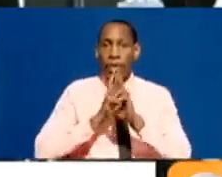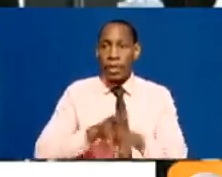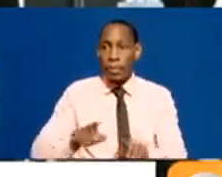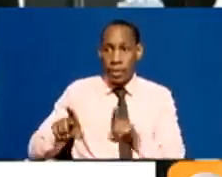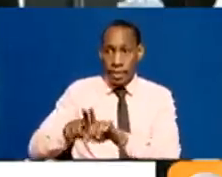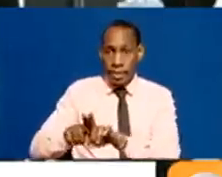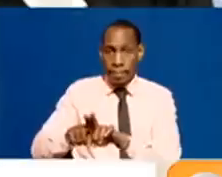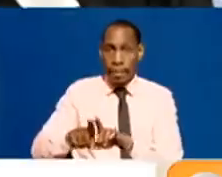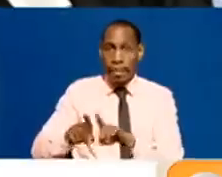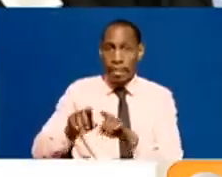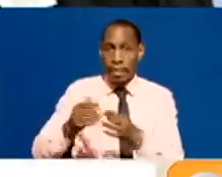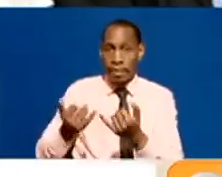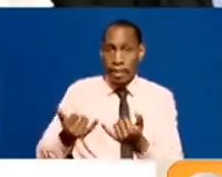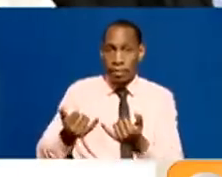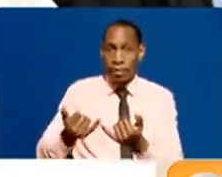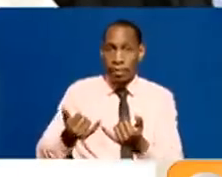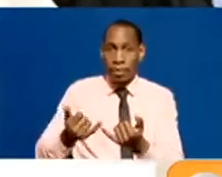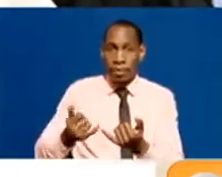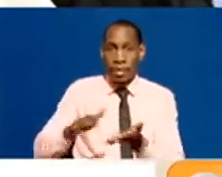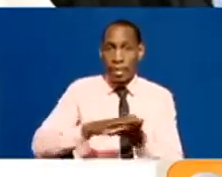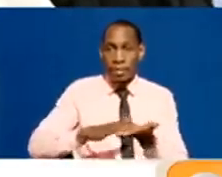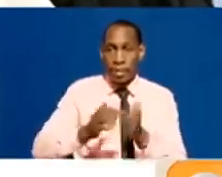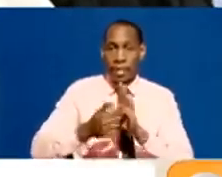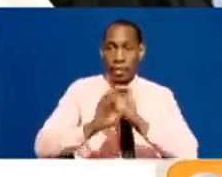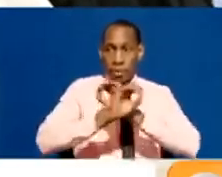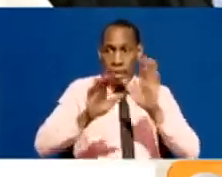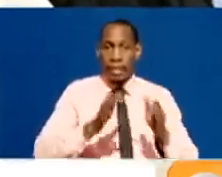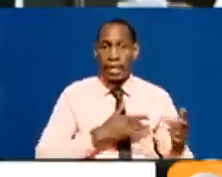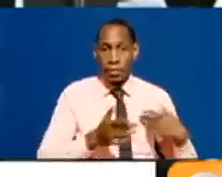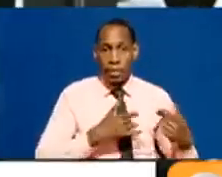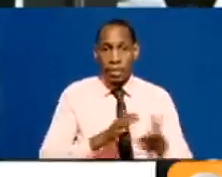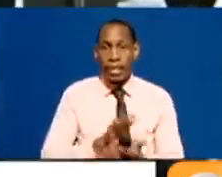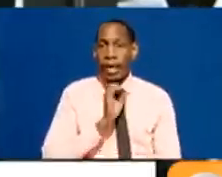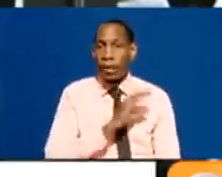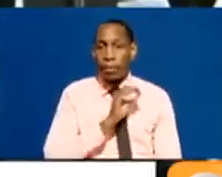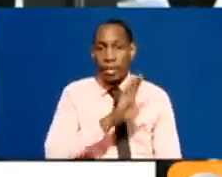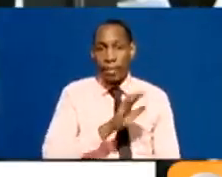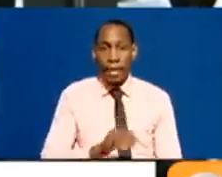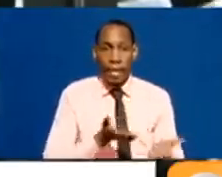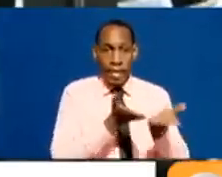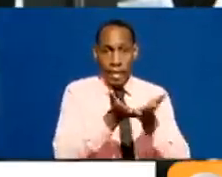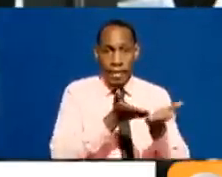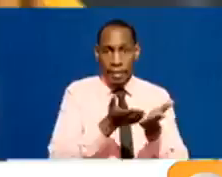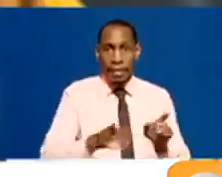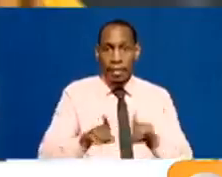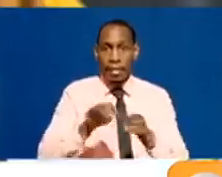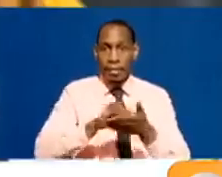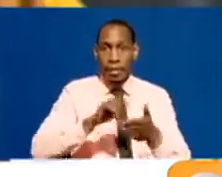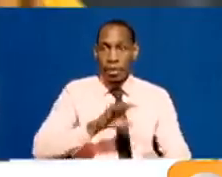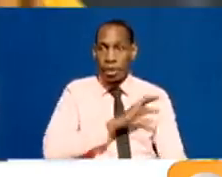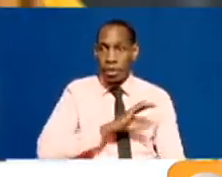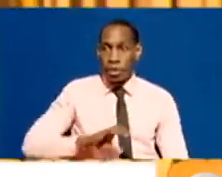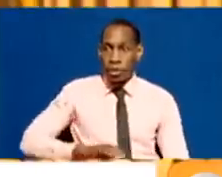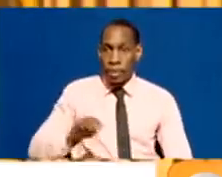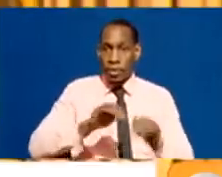hiyo, ambayo ndiyo itatoa mbivu na mbichi kuhusiana na malalamishi yao ya sava ambazo tume ya